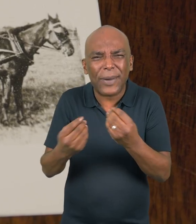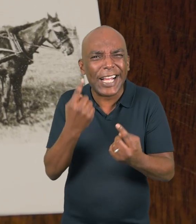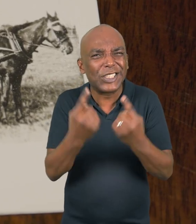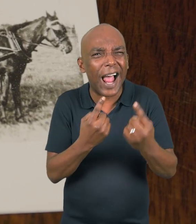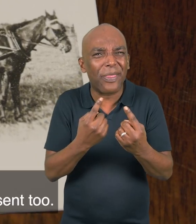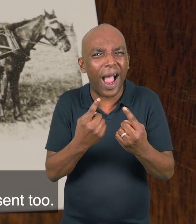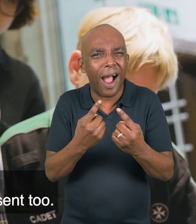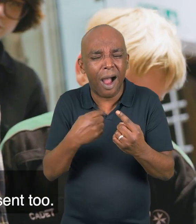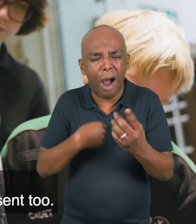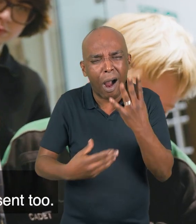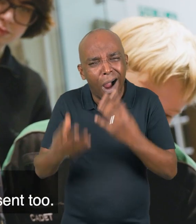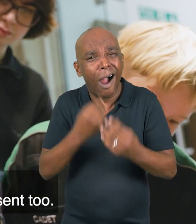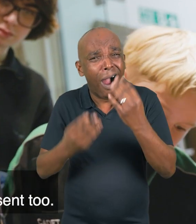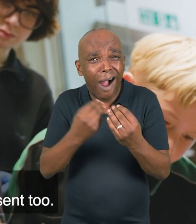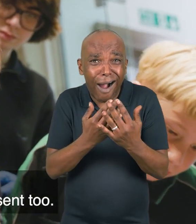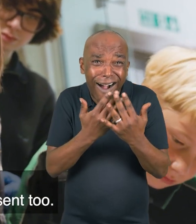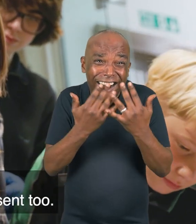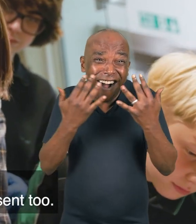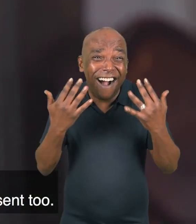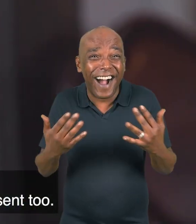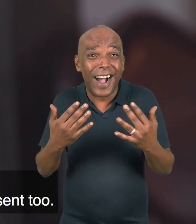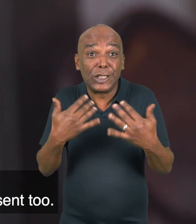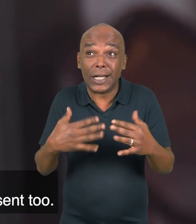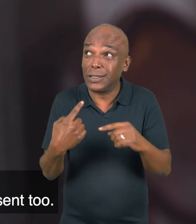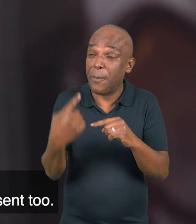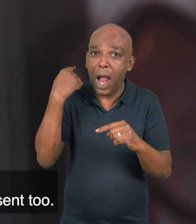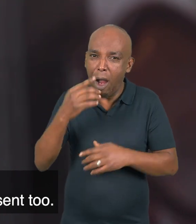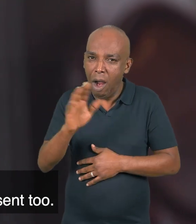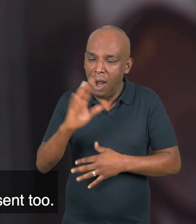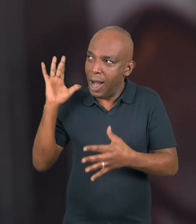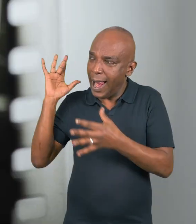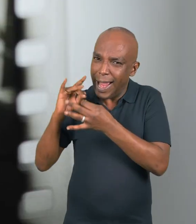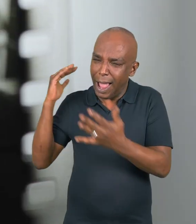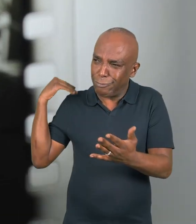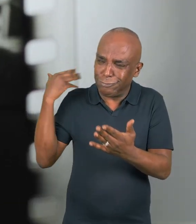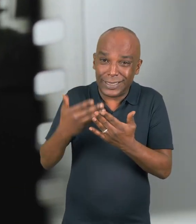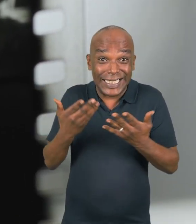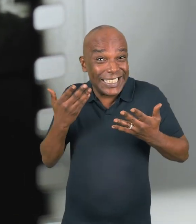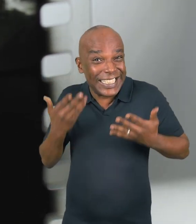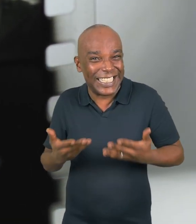another. And we can learn so much, not just about the past, I think, but also the present too.